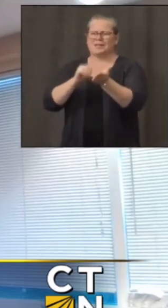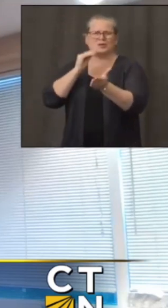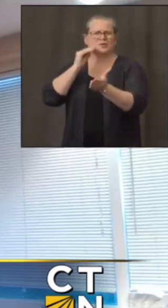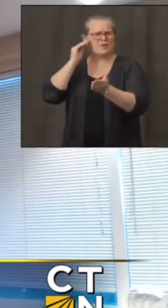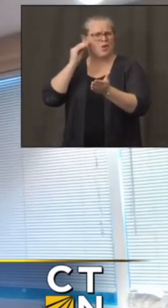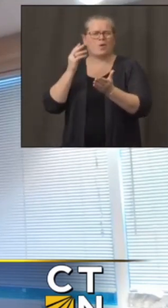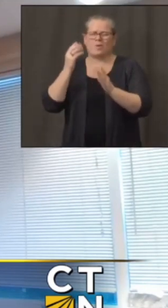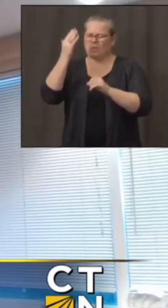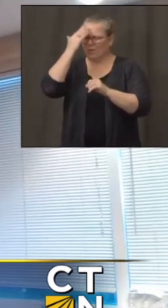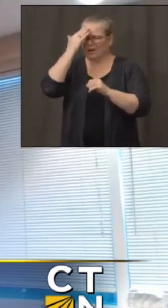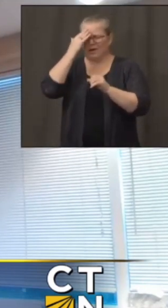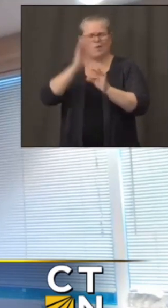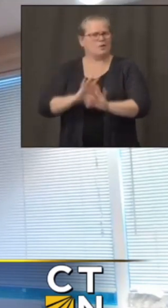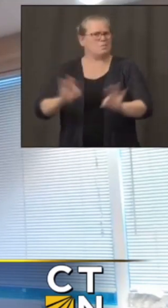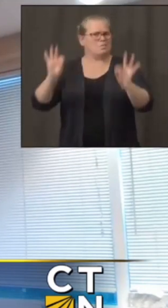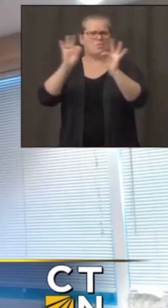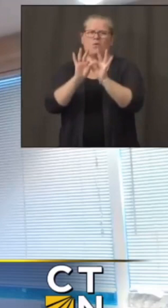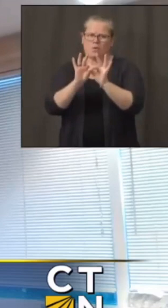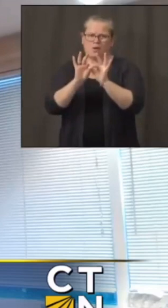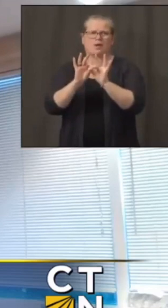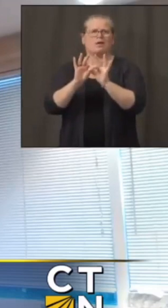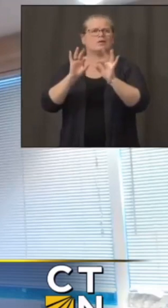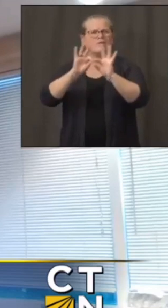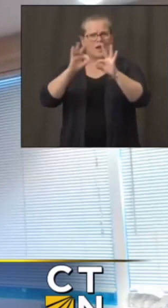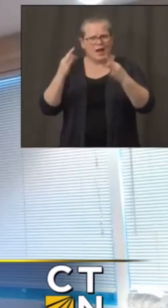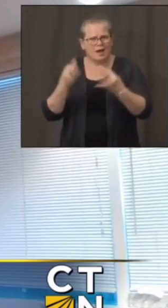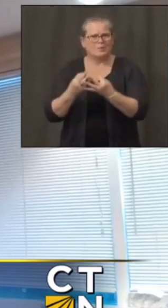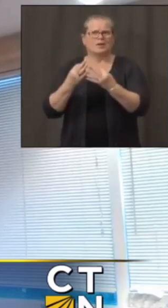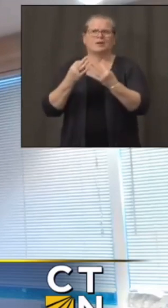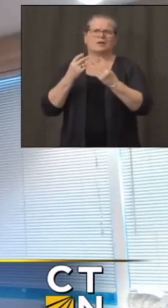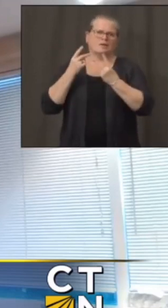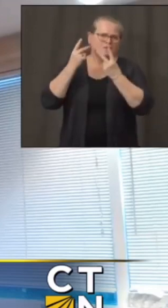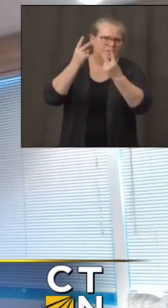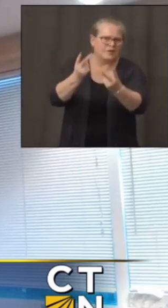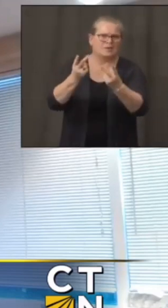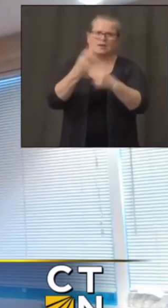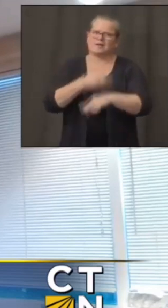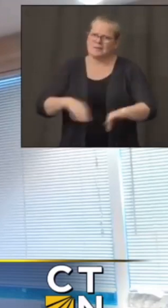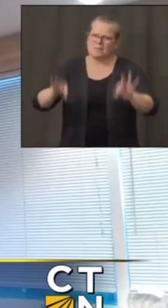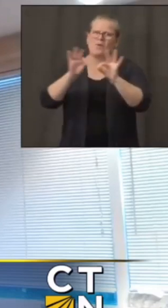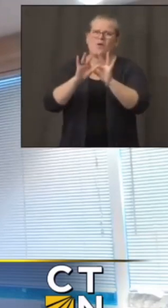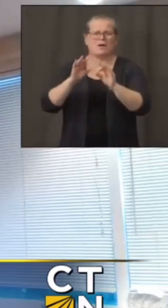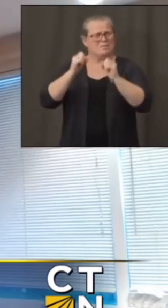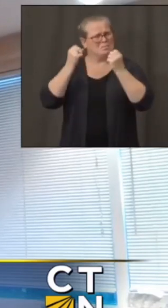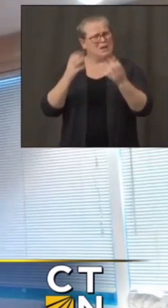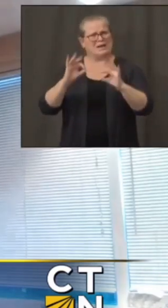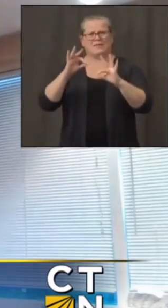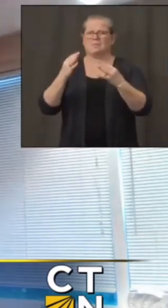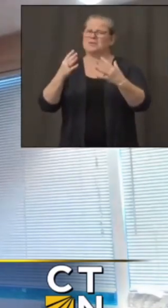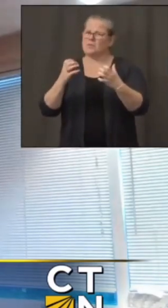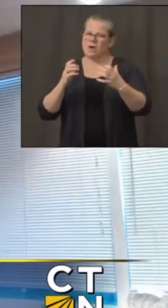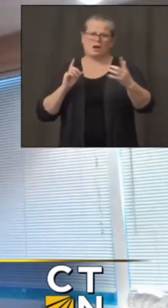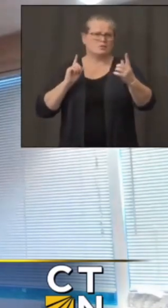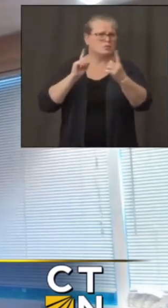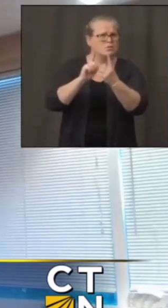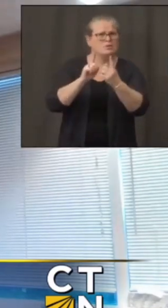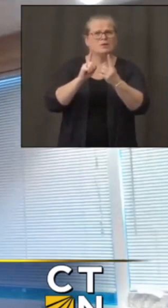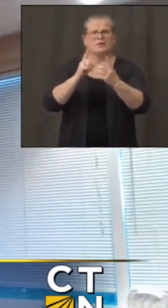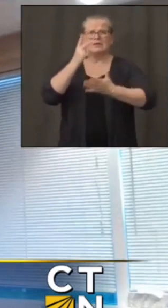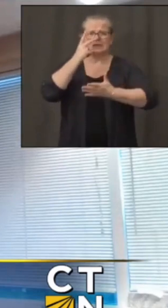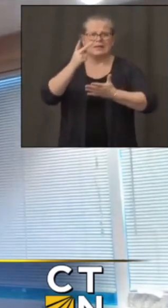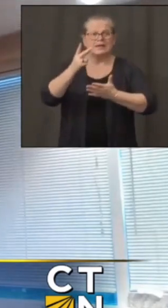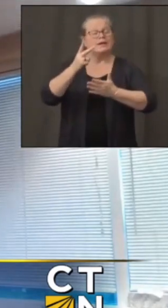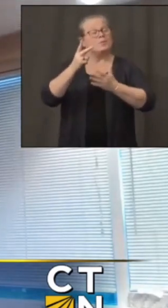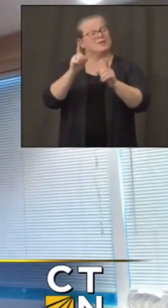families and residents who want to be reunited, but we're also very aware of what we saw in the spring with respect to